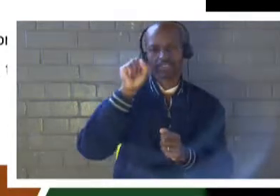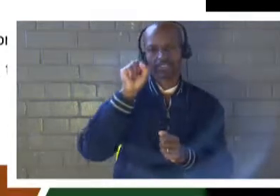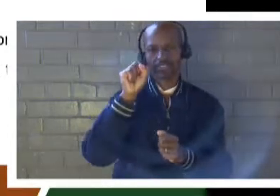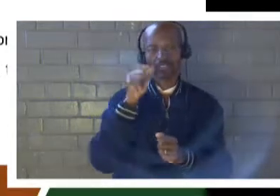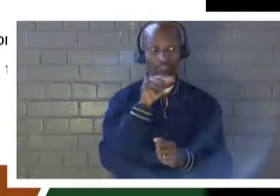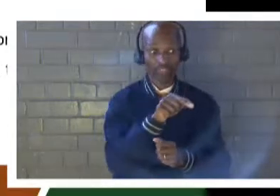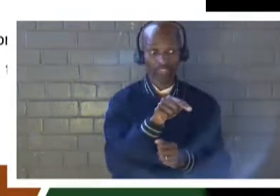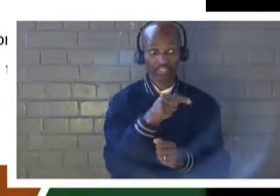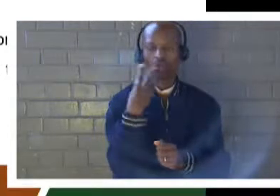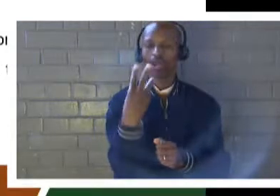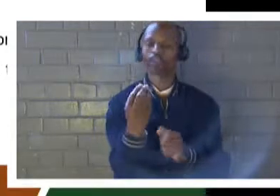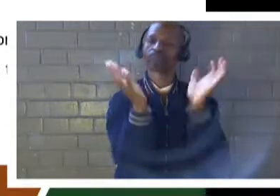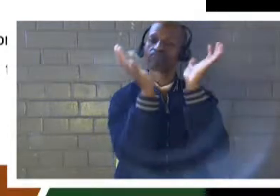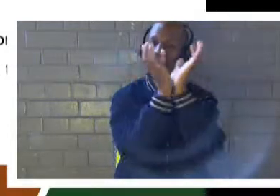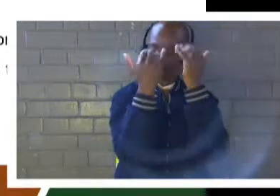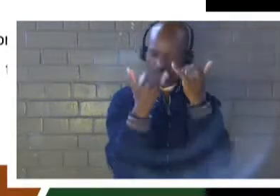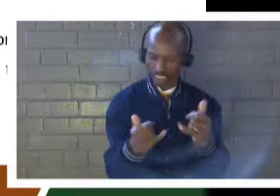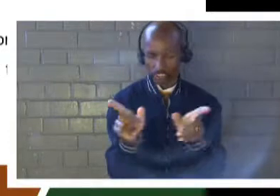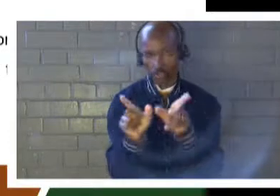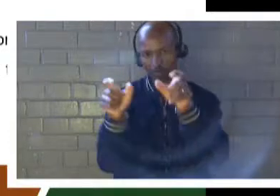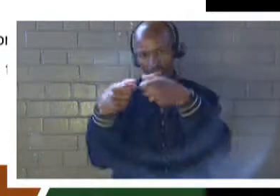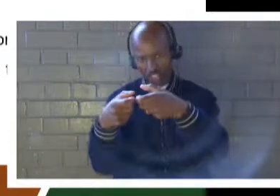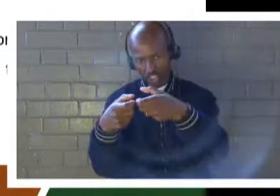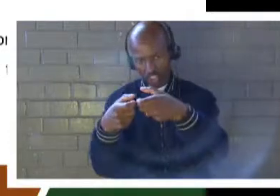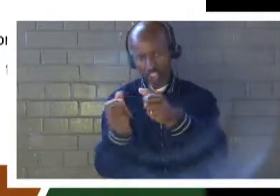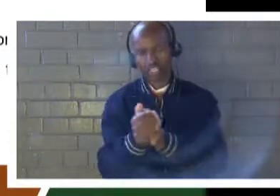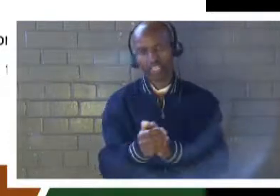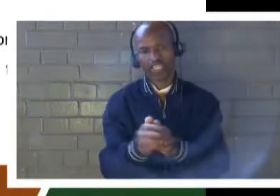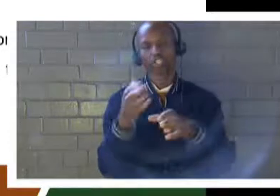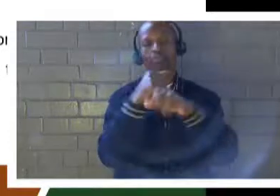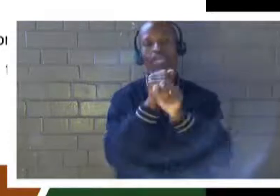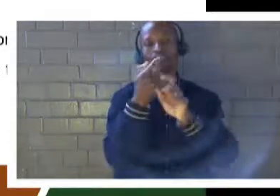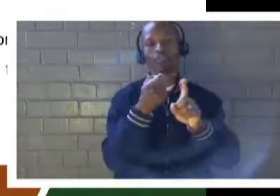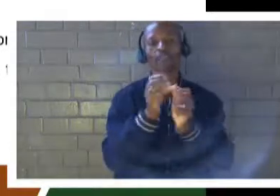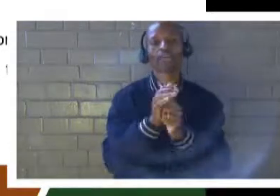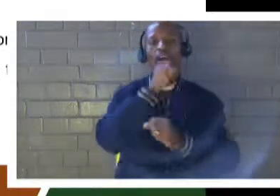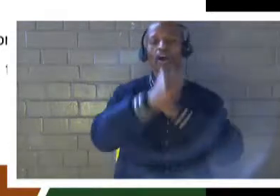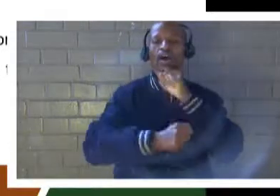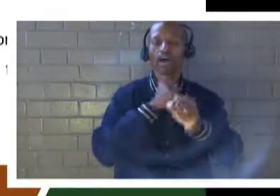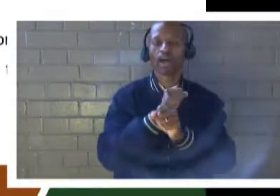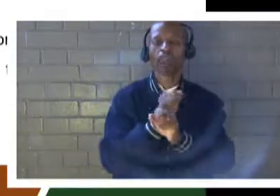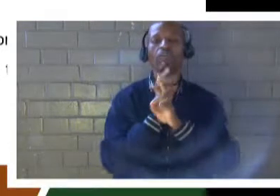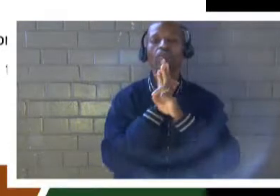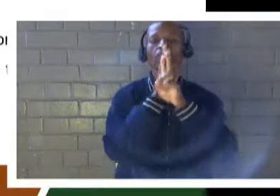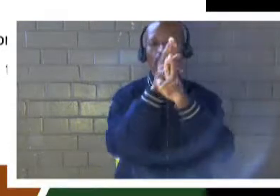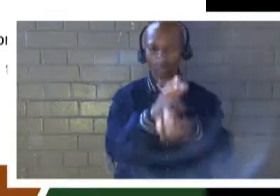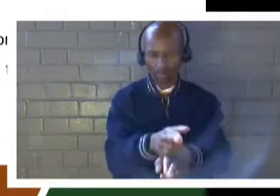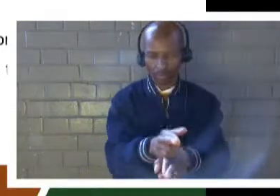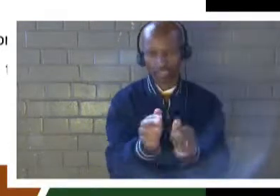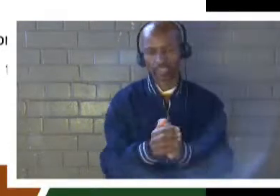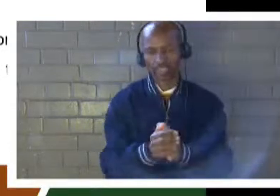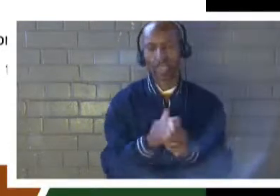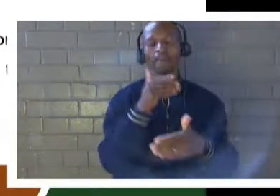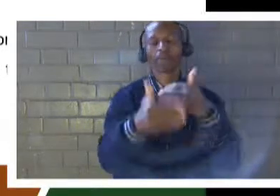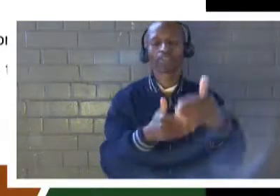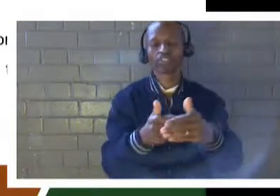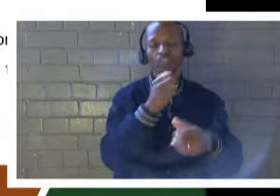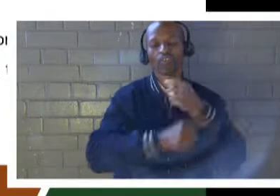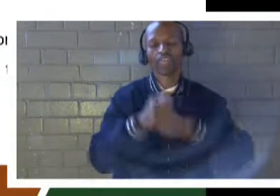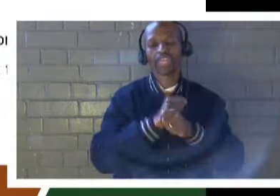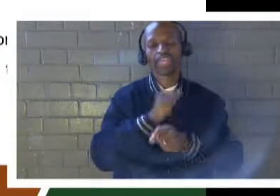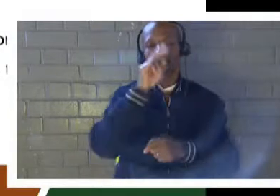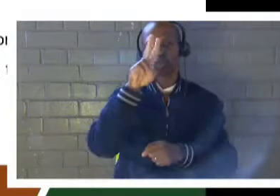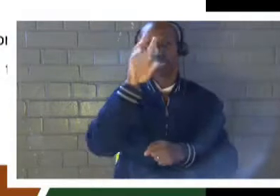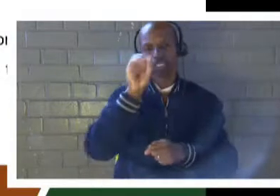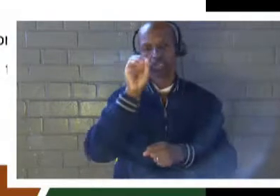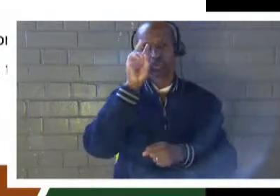this one that we are conducting as the committee, it emanated from the annual report process of 2021 financial